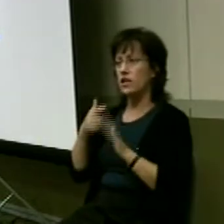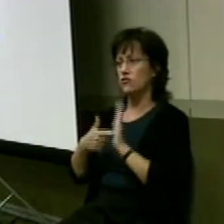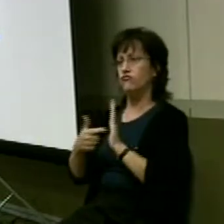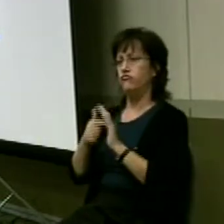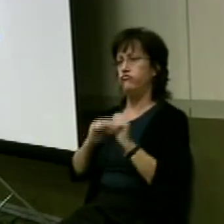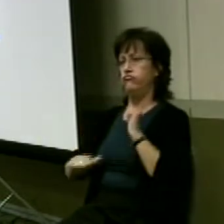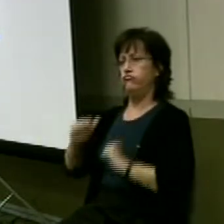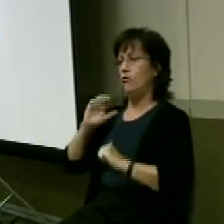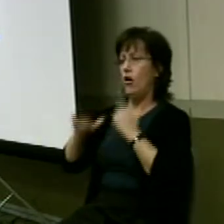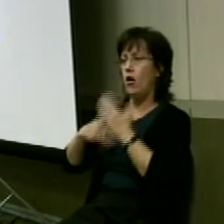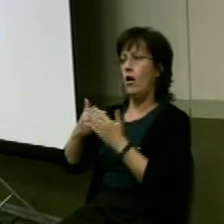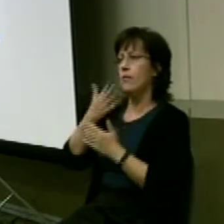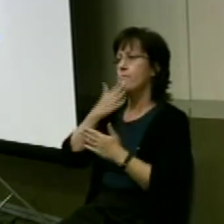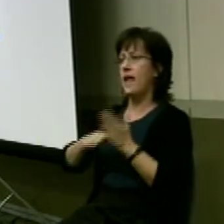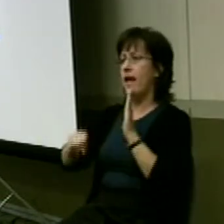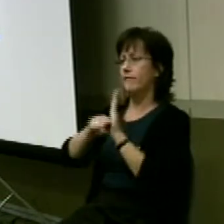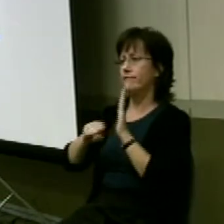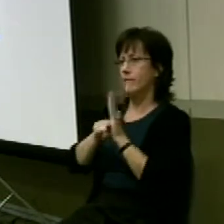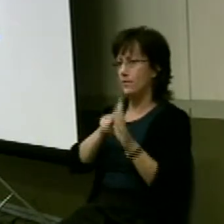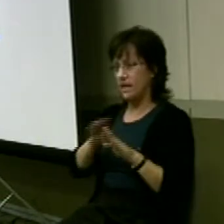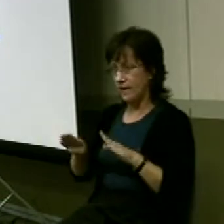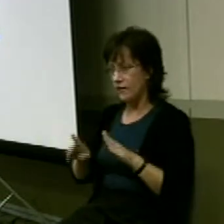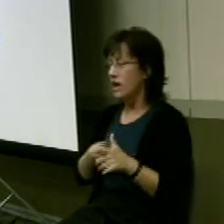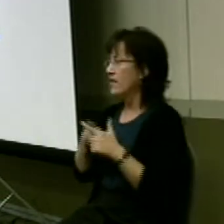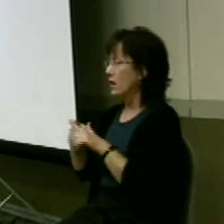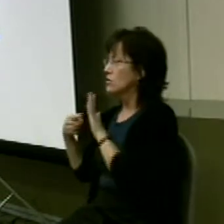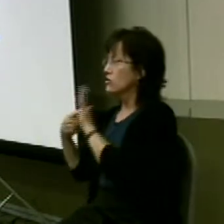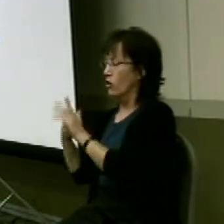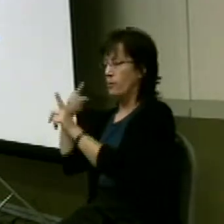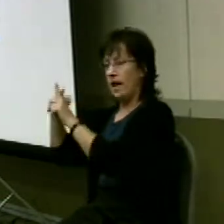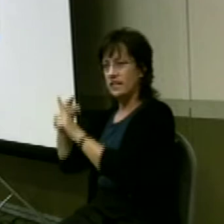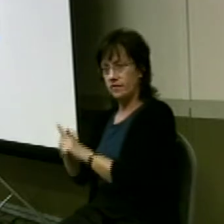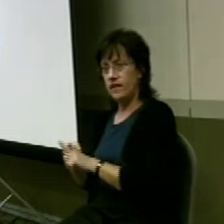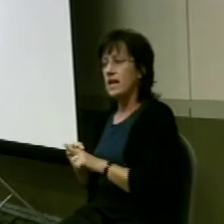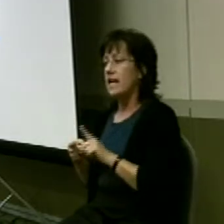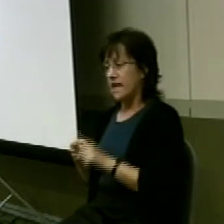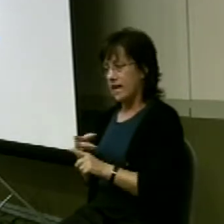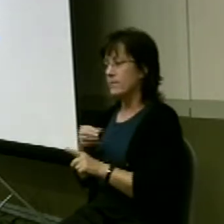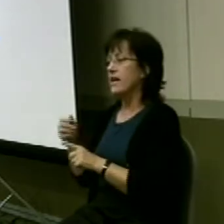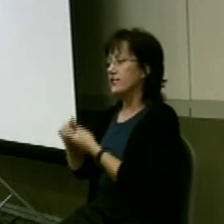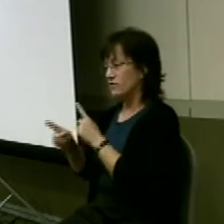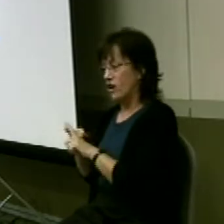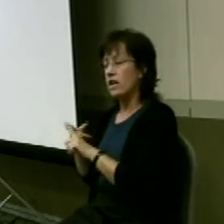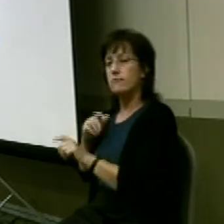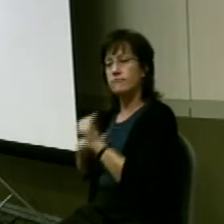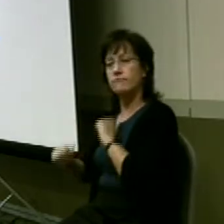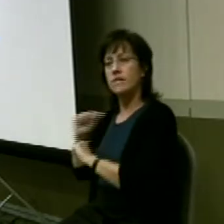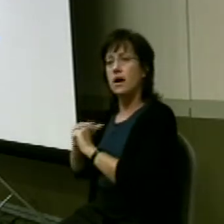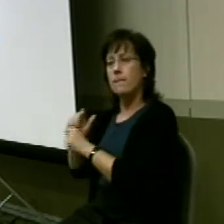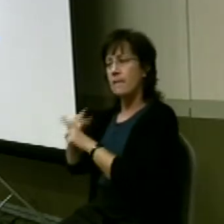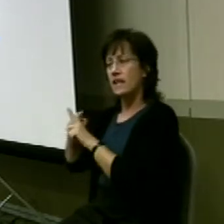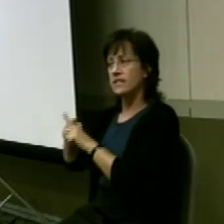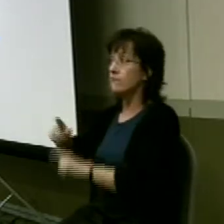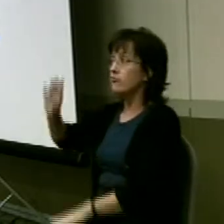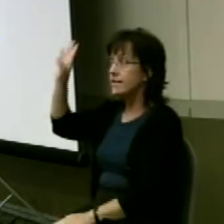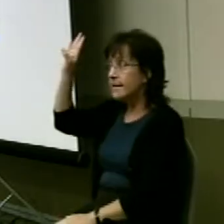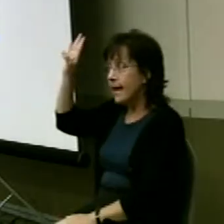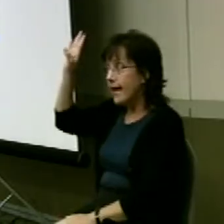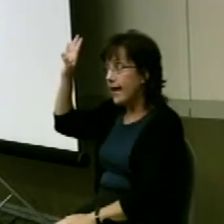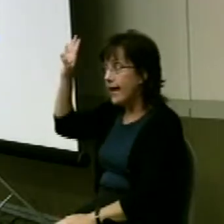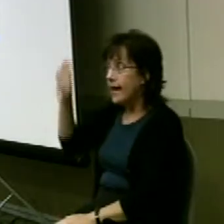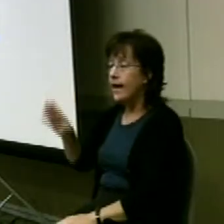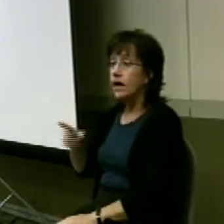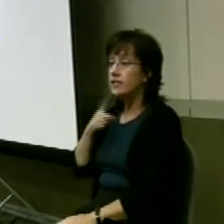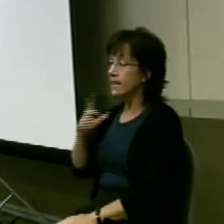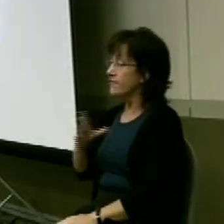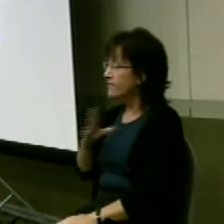So we acted out all the bad behavior, which was inappropriate, and then we showed him the positive. We had him and his friends act out the positive,